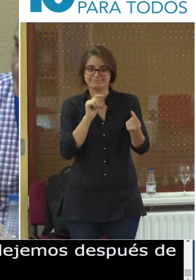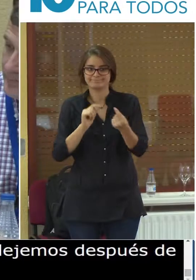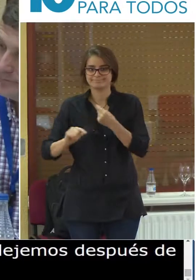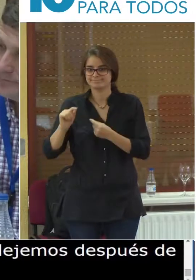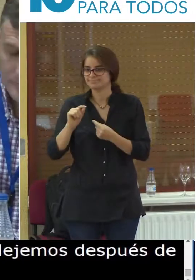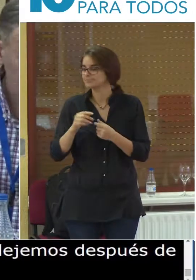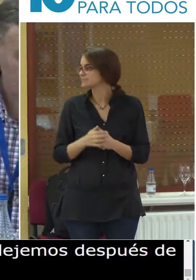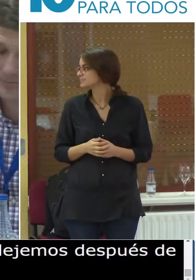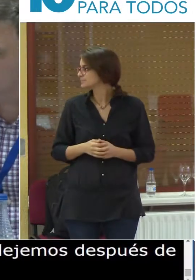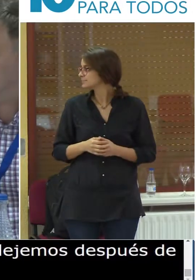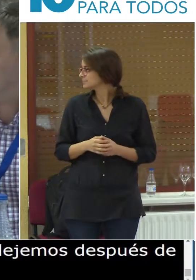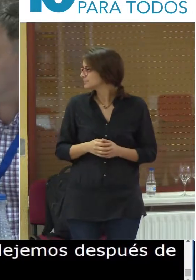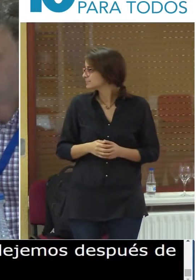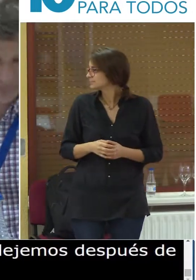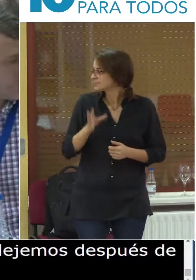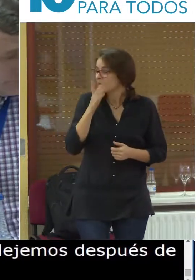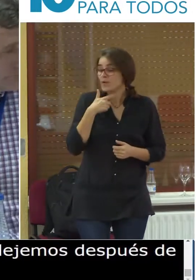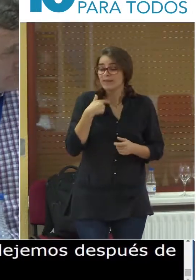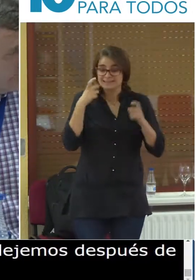Iñaki Raola is the next speaker.